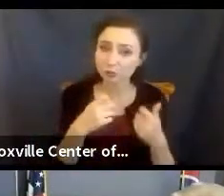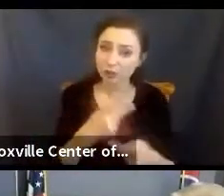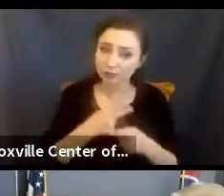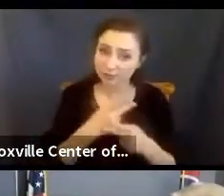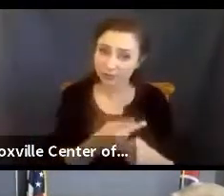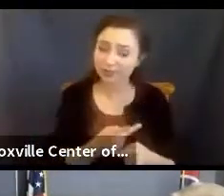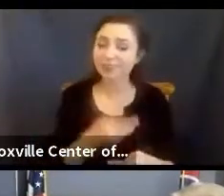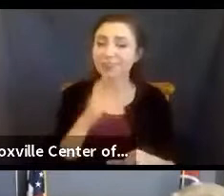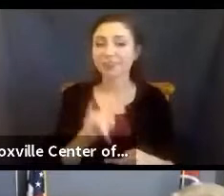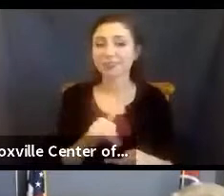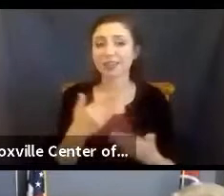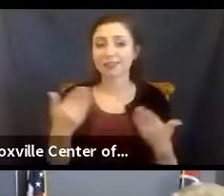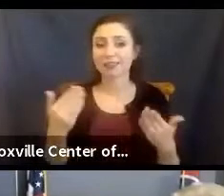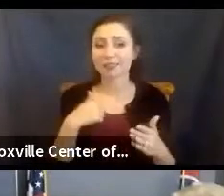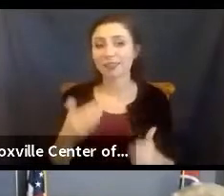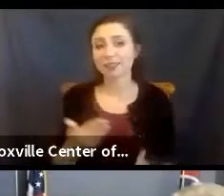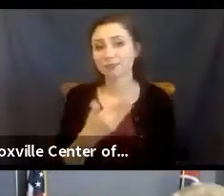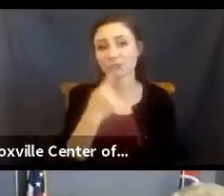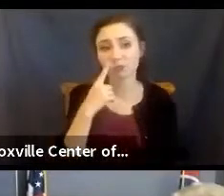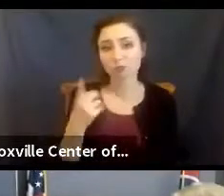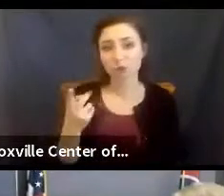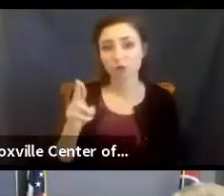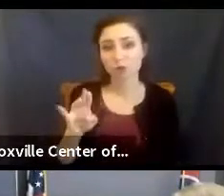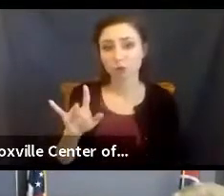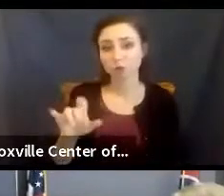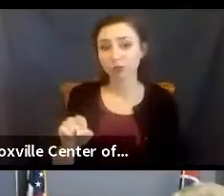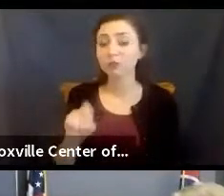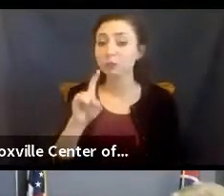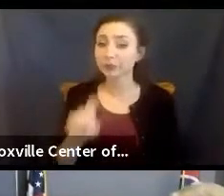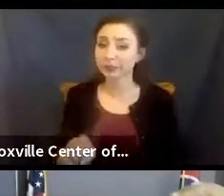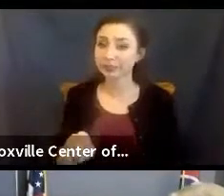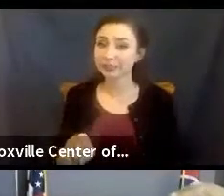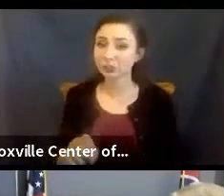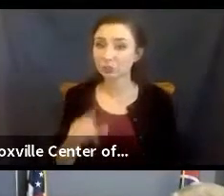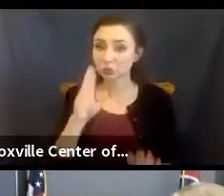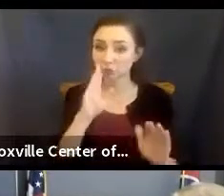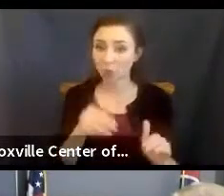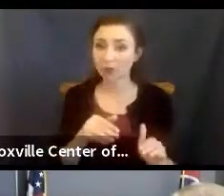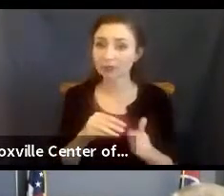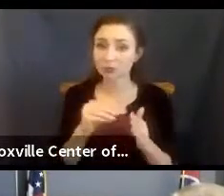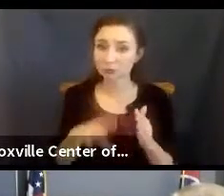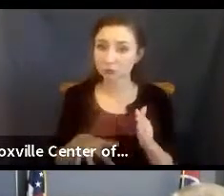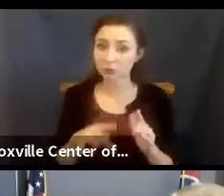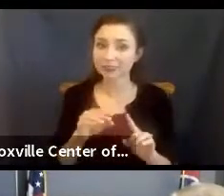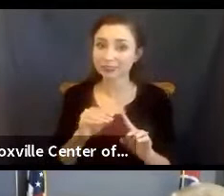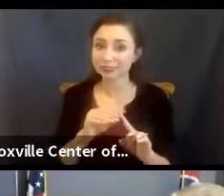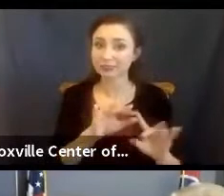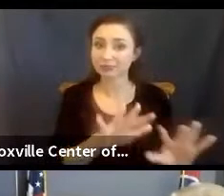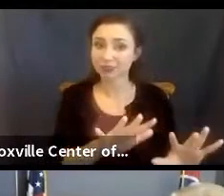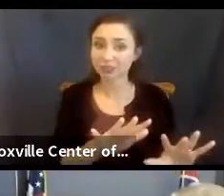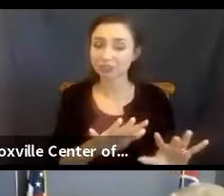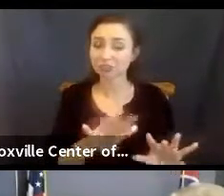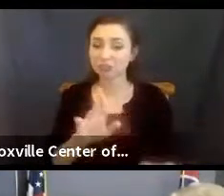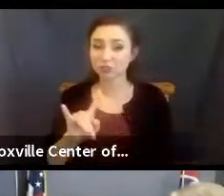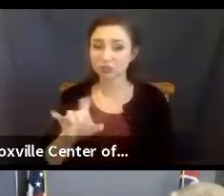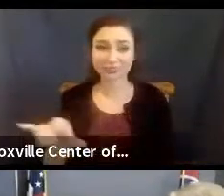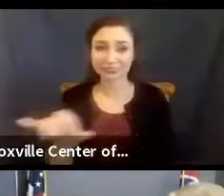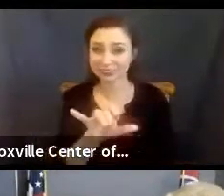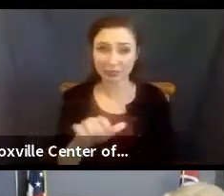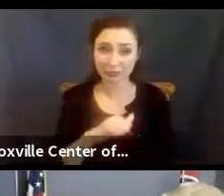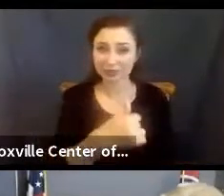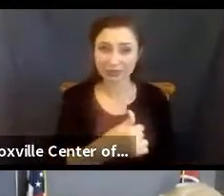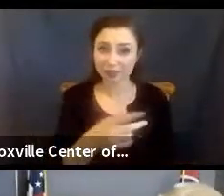Dr. Burks, and that's when she said we need to treat student activity, student infection rates as the same as any other Knoxvillian.